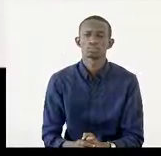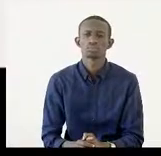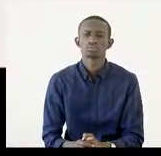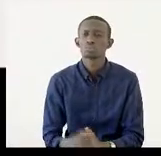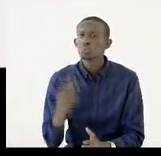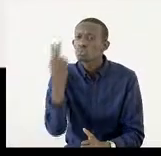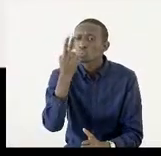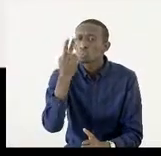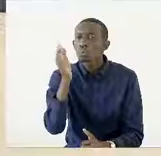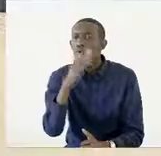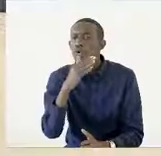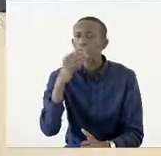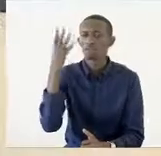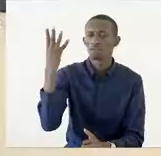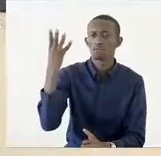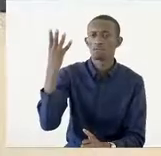2,4-dinitrophenylhydrazine,